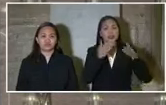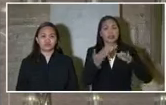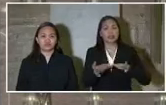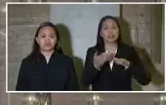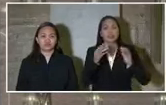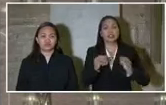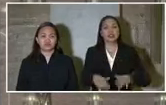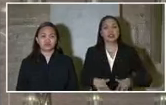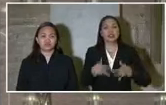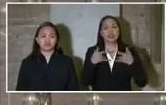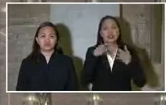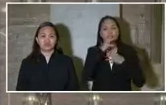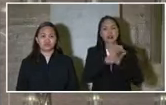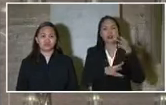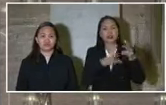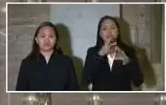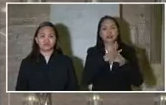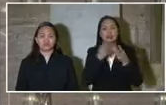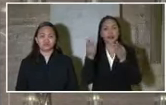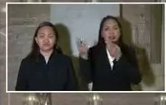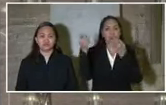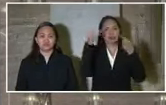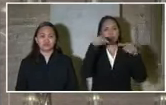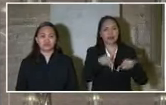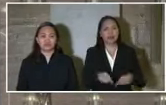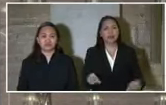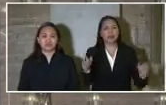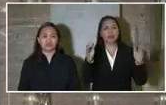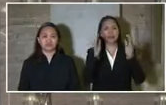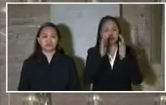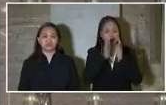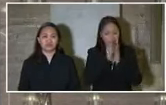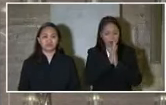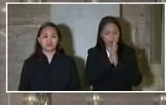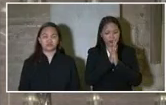and the life of the world to come. Amen.